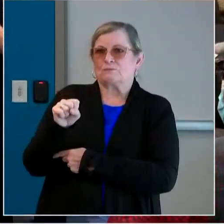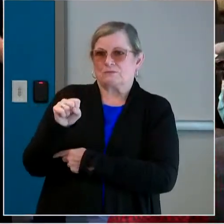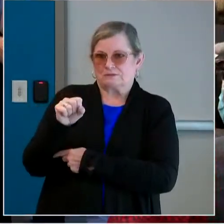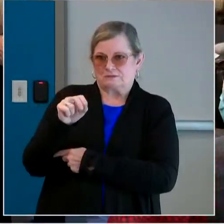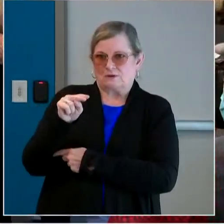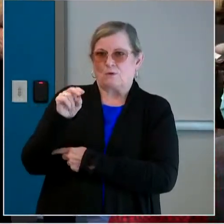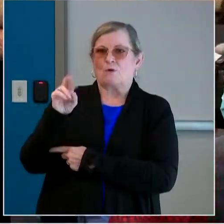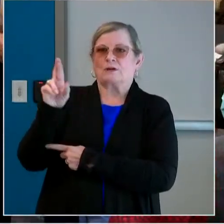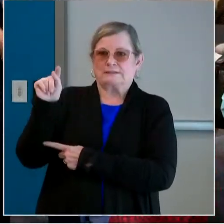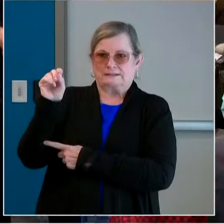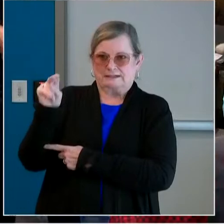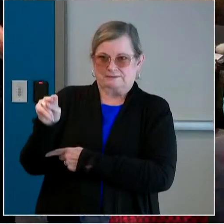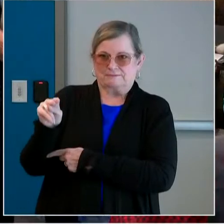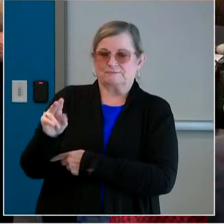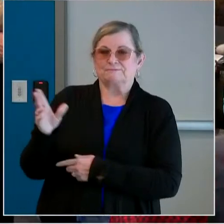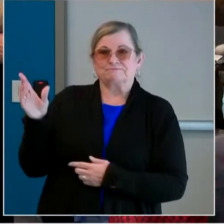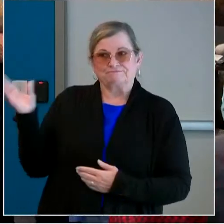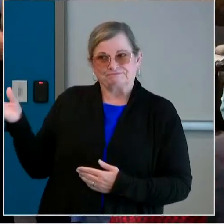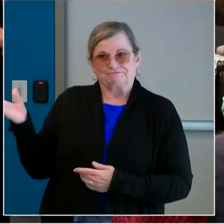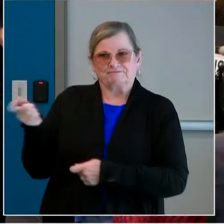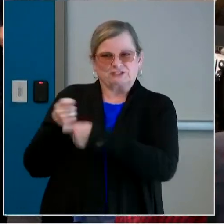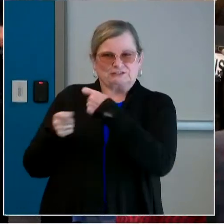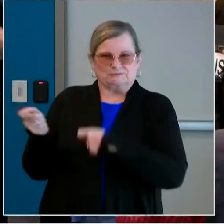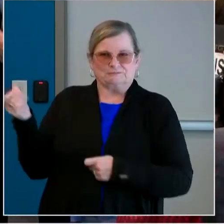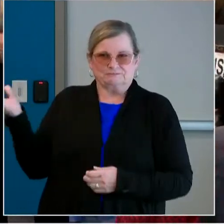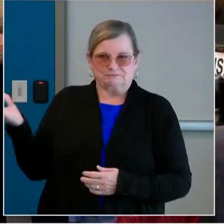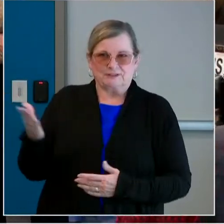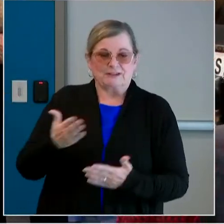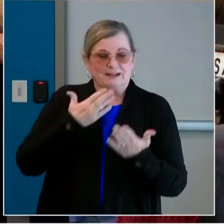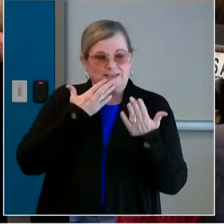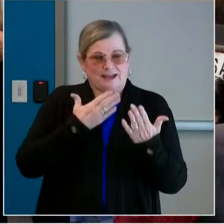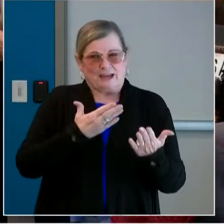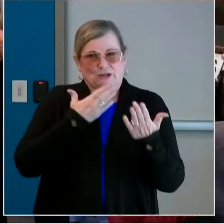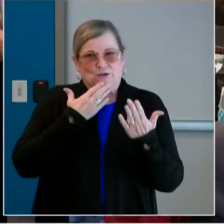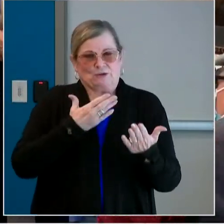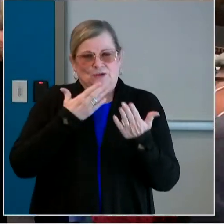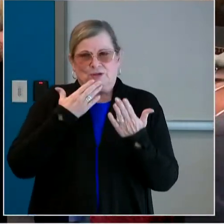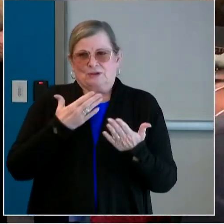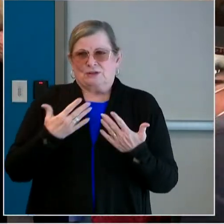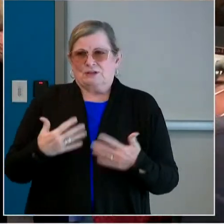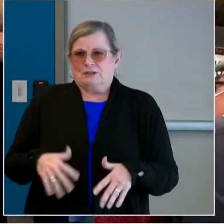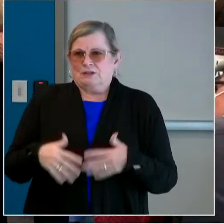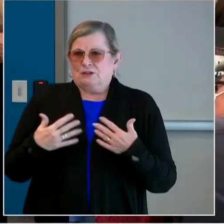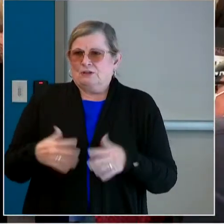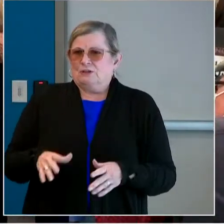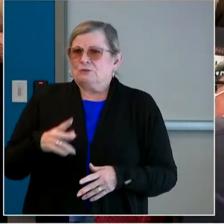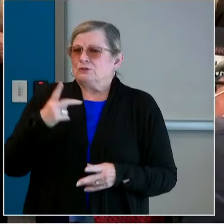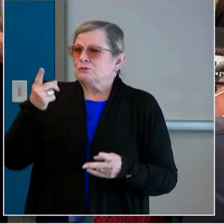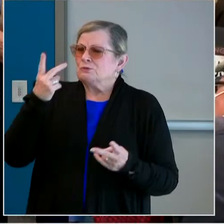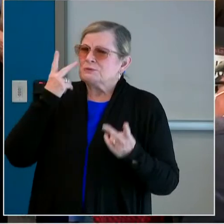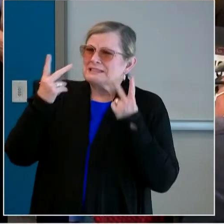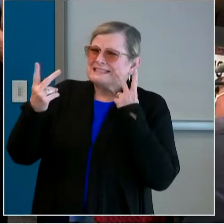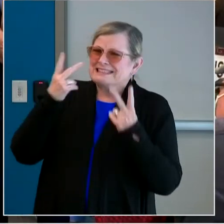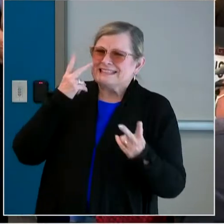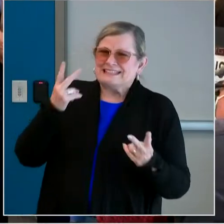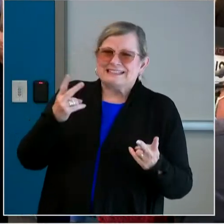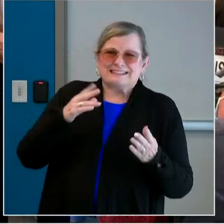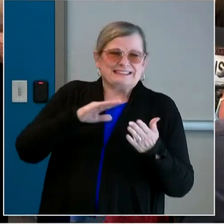Thank you very much. You see the entire city gathered here for a reason.